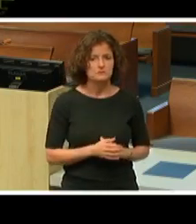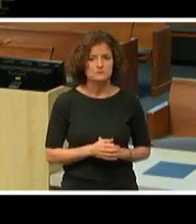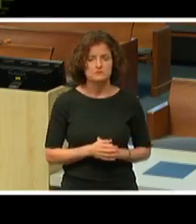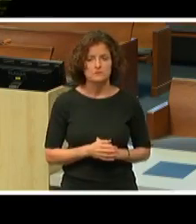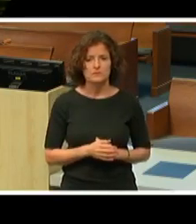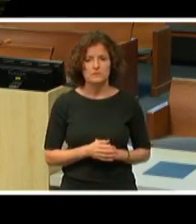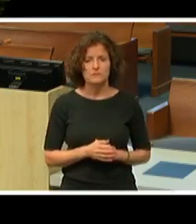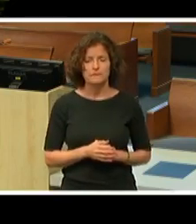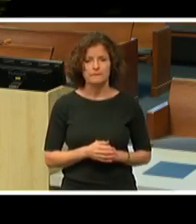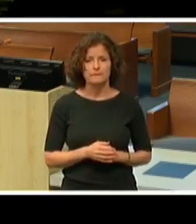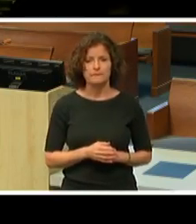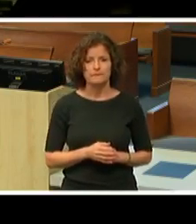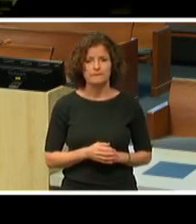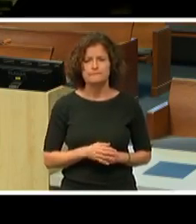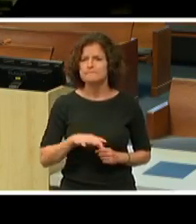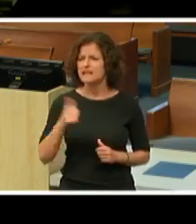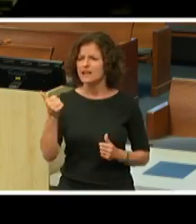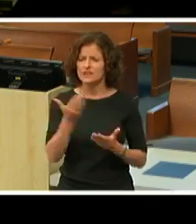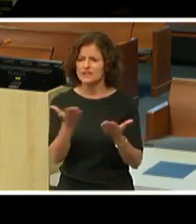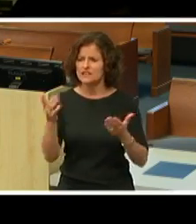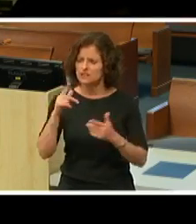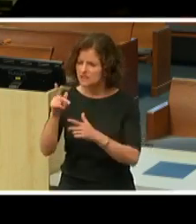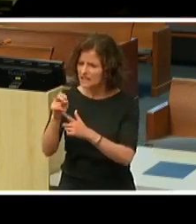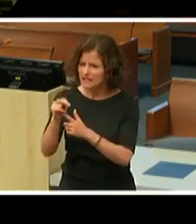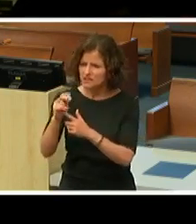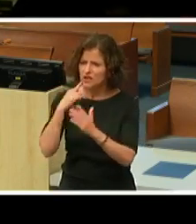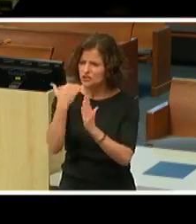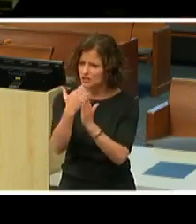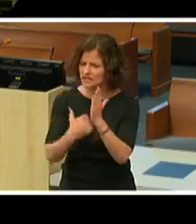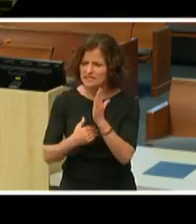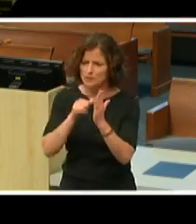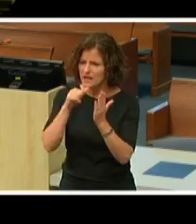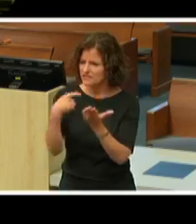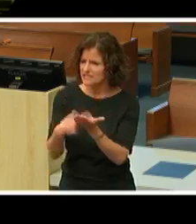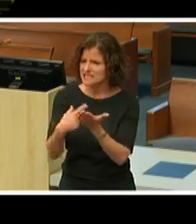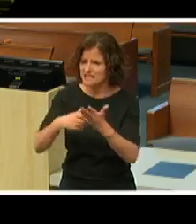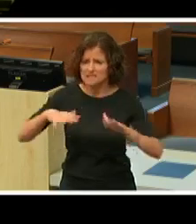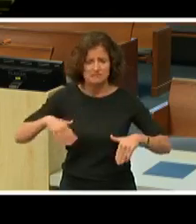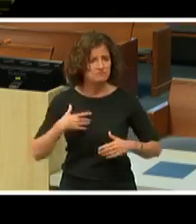are what else was on your list, Ken, that we haven't